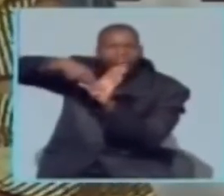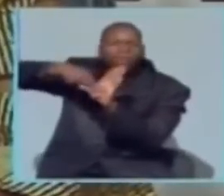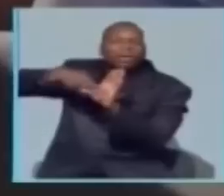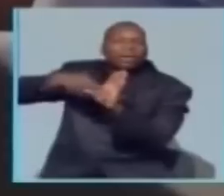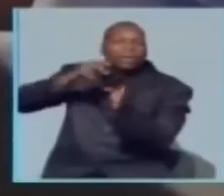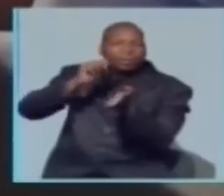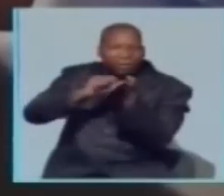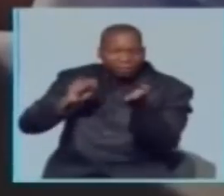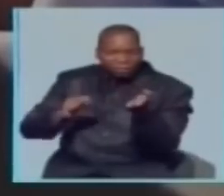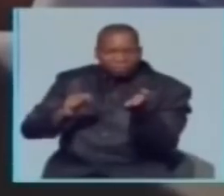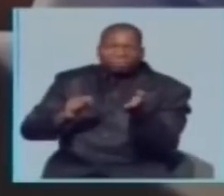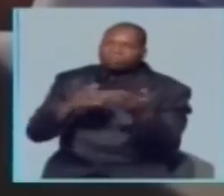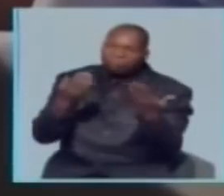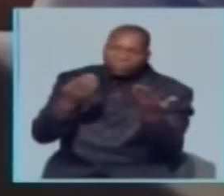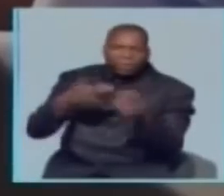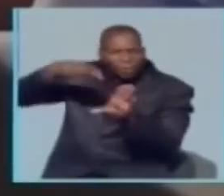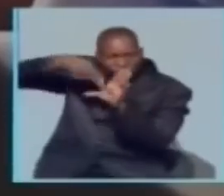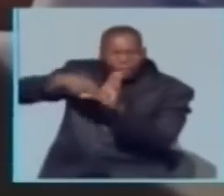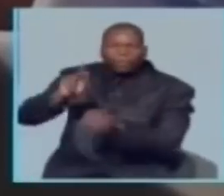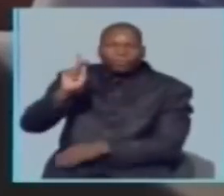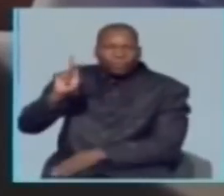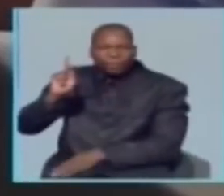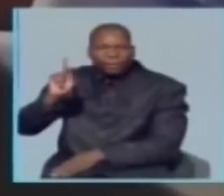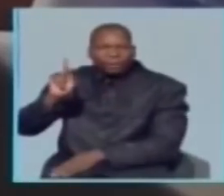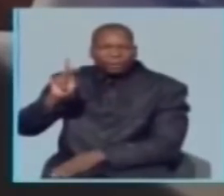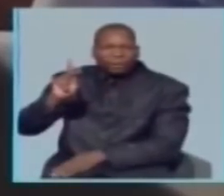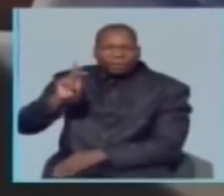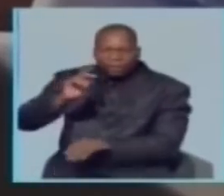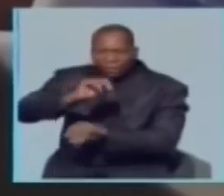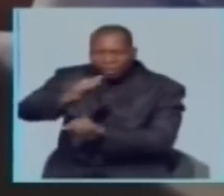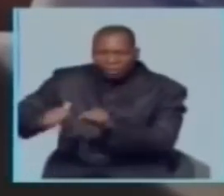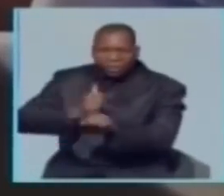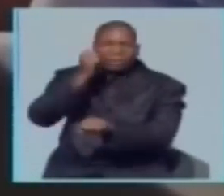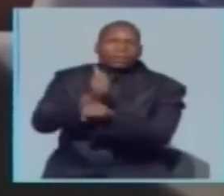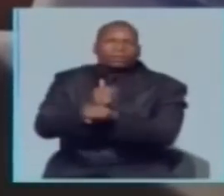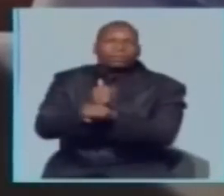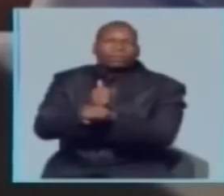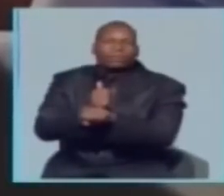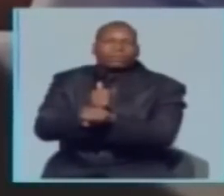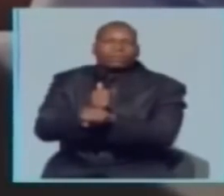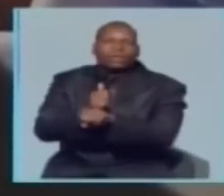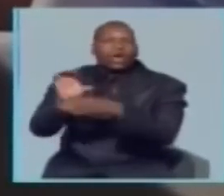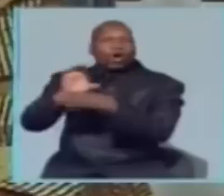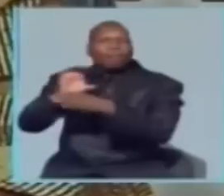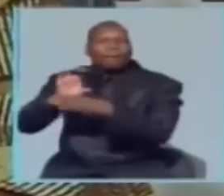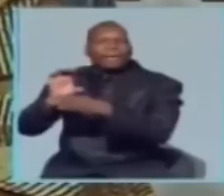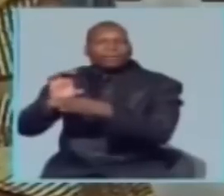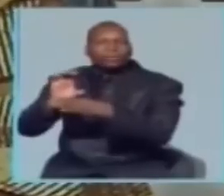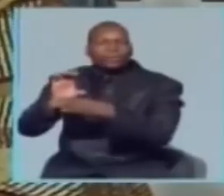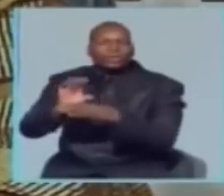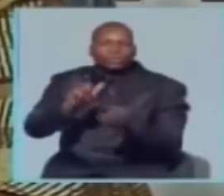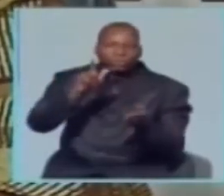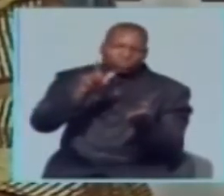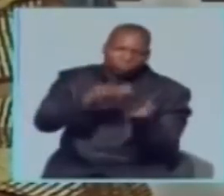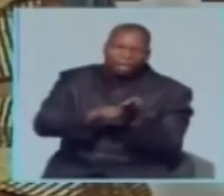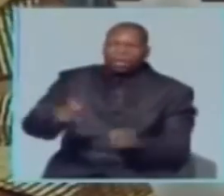even kerosene-powered plants, will be established, I think, in 2 in the Copper Belt, 2 in Lusaka, and 1